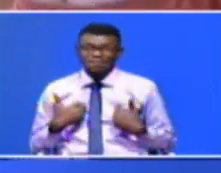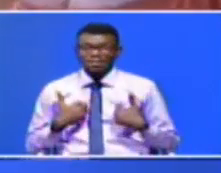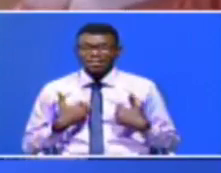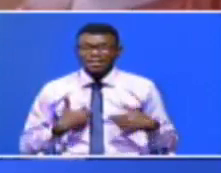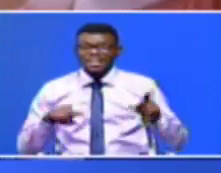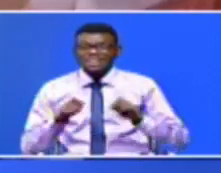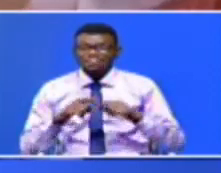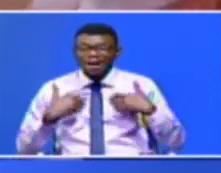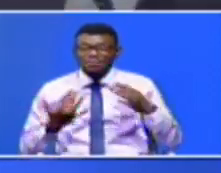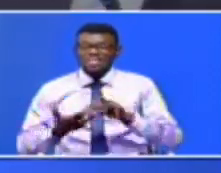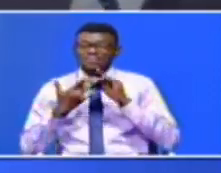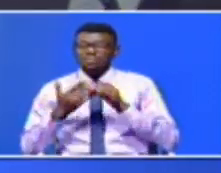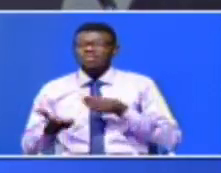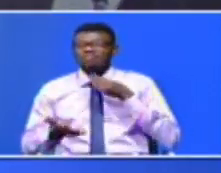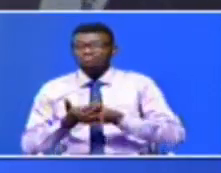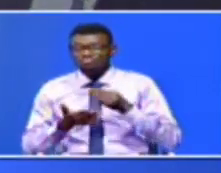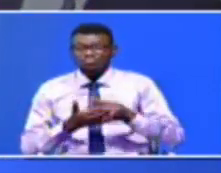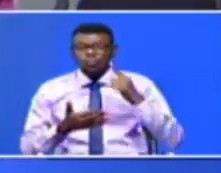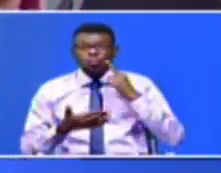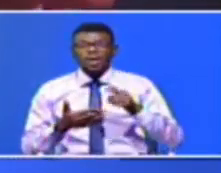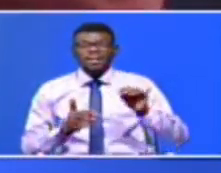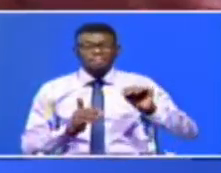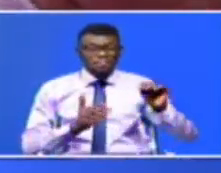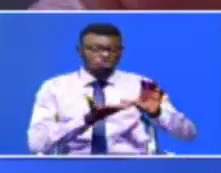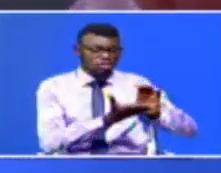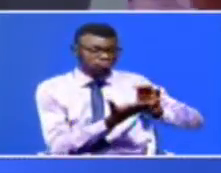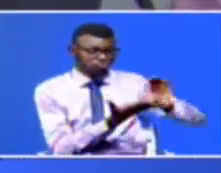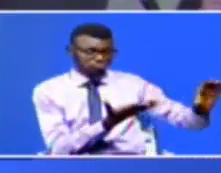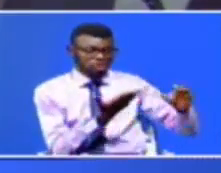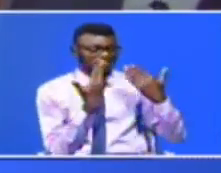there is a special kitty of about 100 million shillings set aside